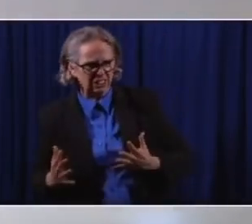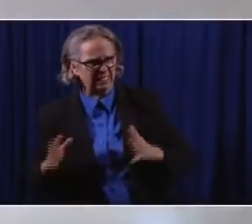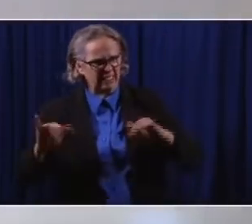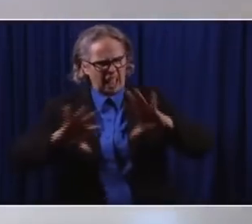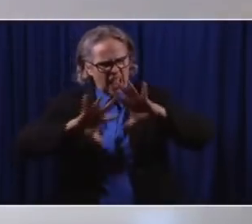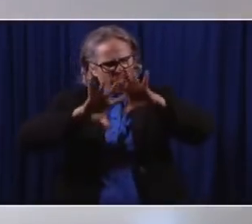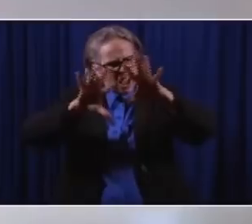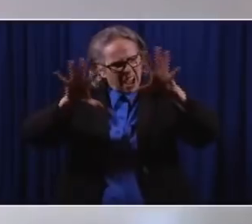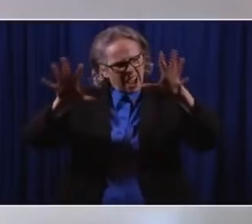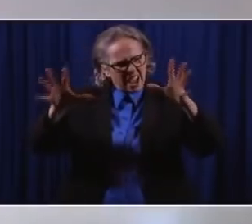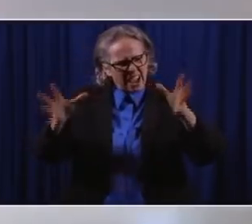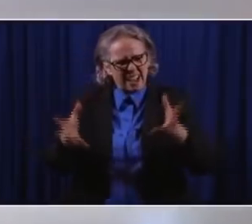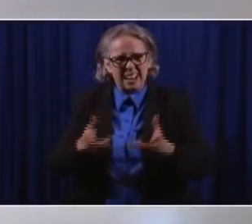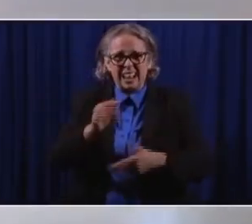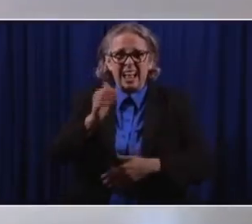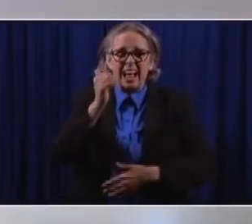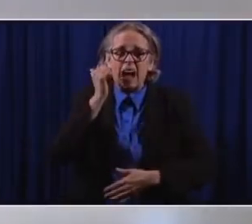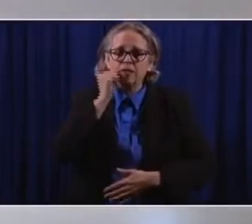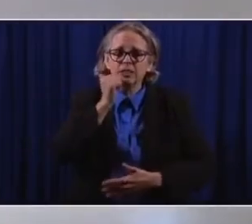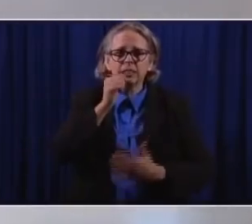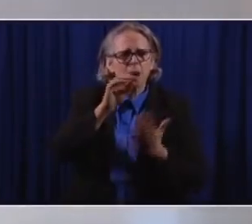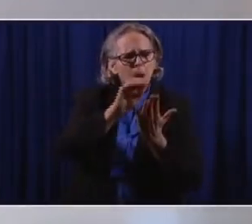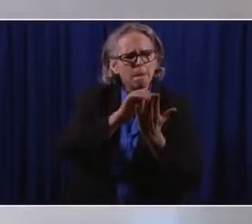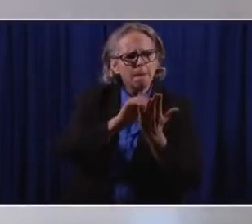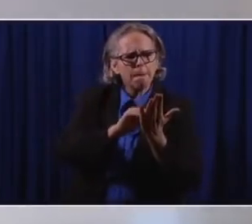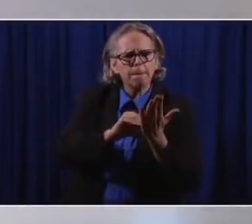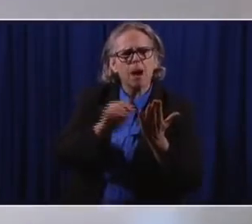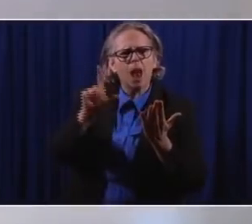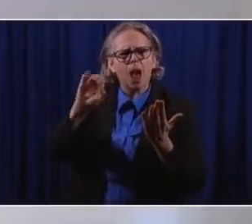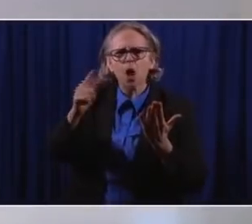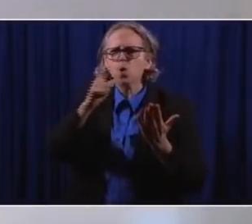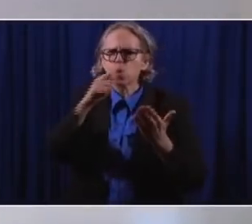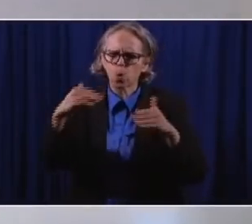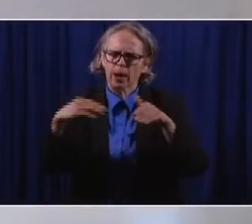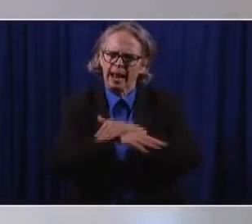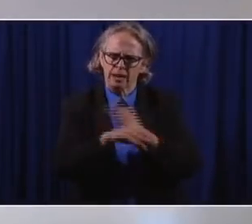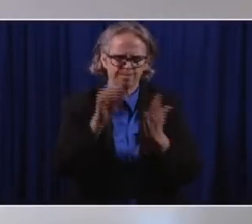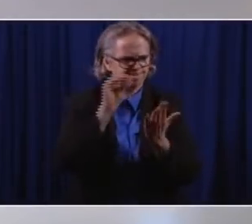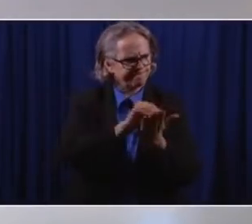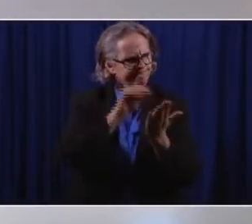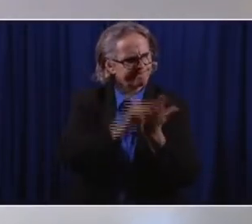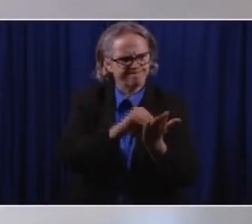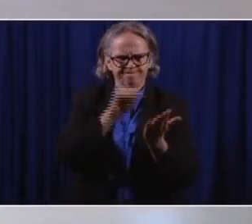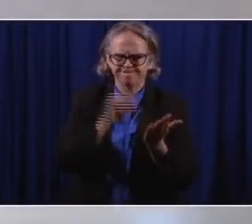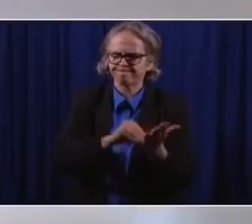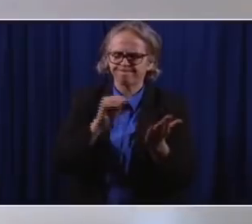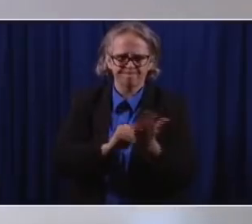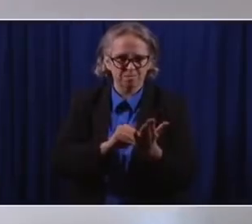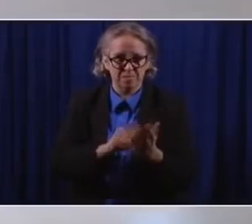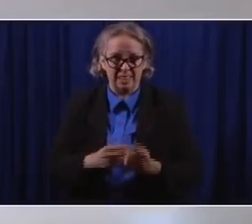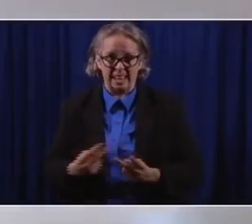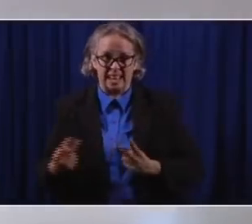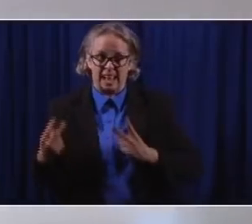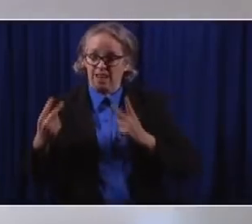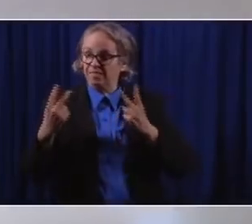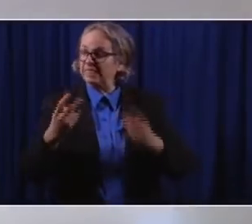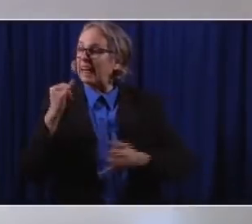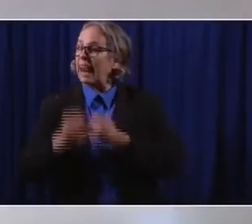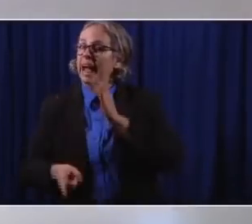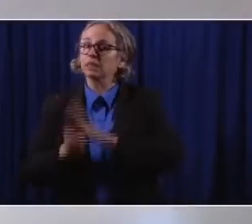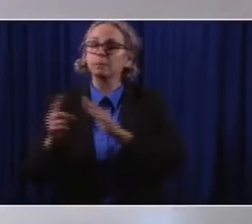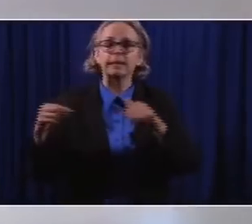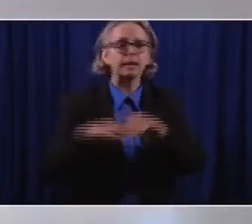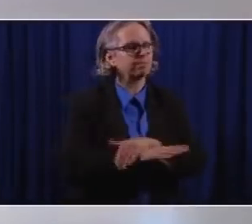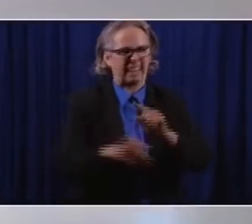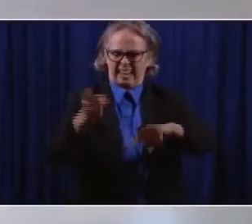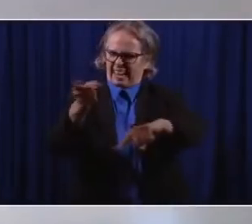that enter the building. The visits must be scheduled in advance. They must occur in designated visitation areas.